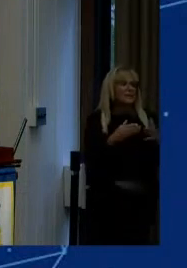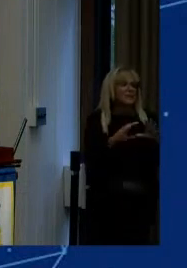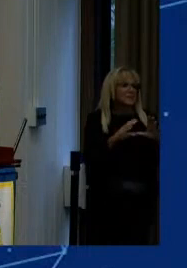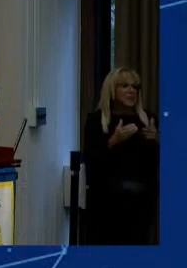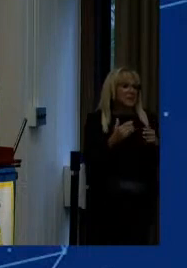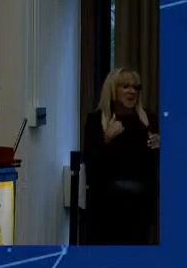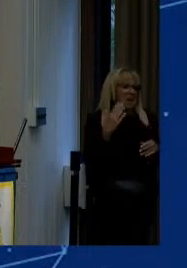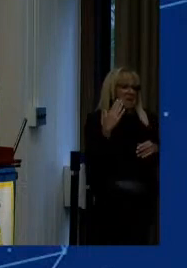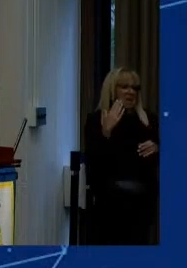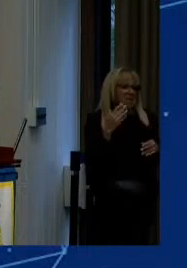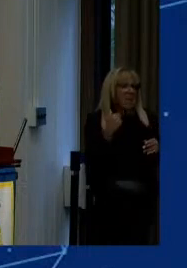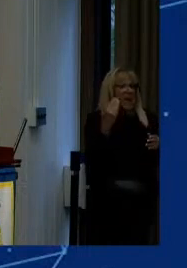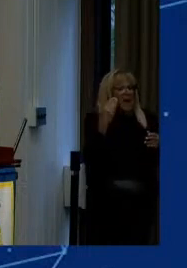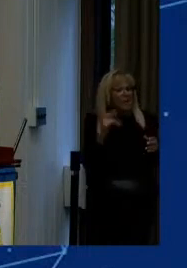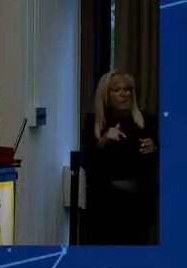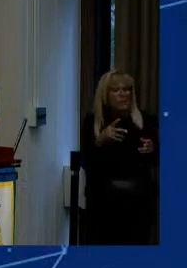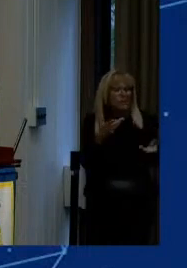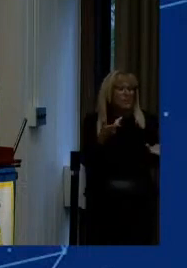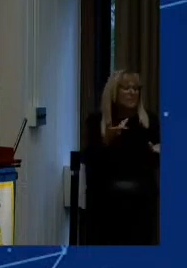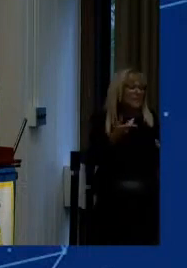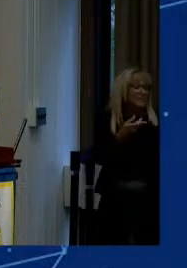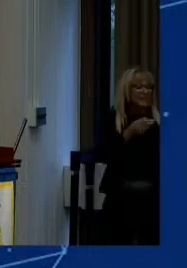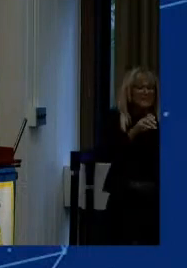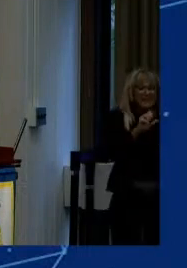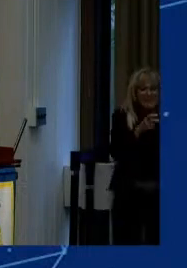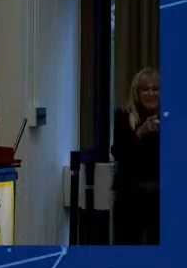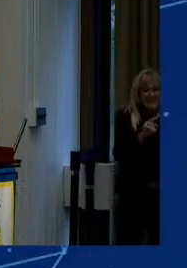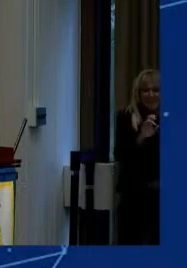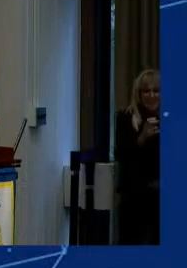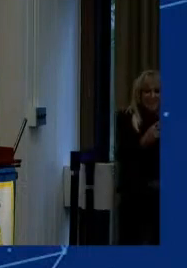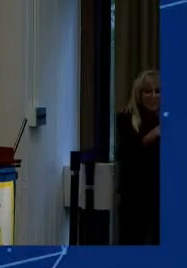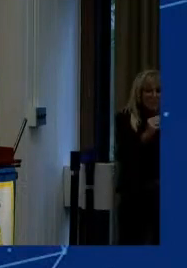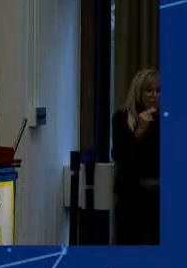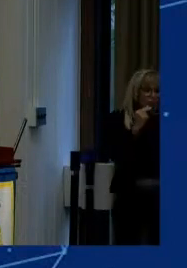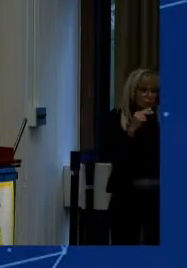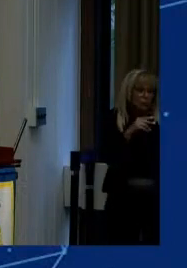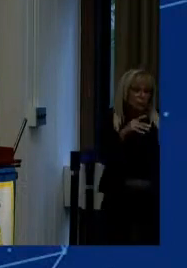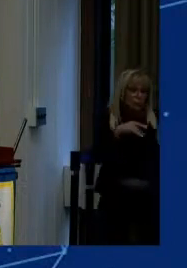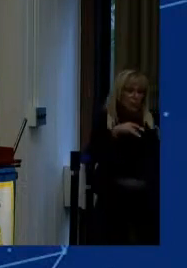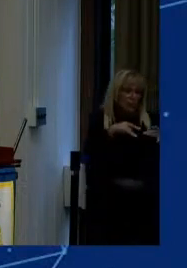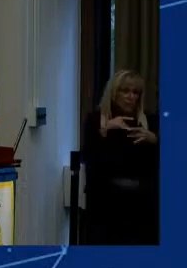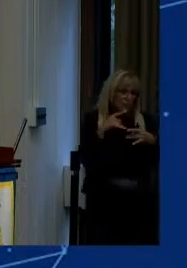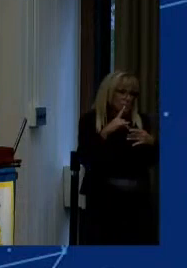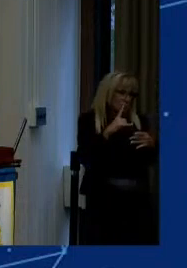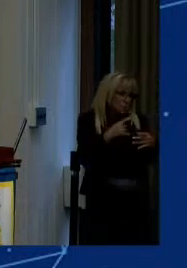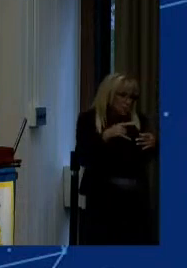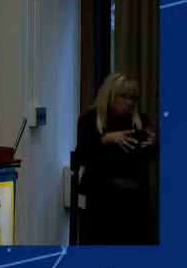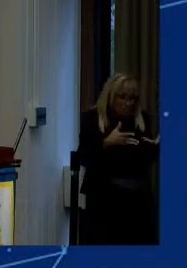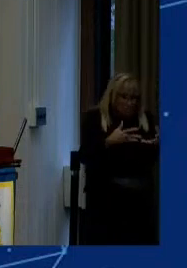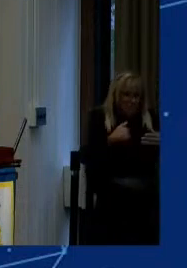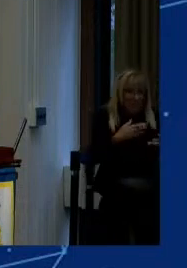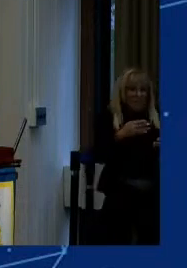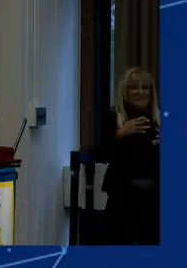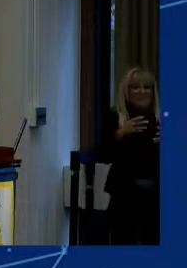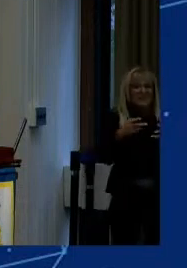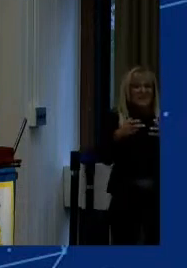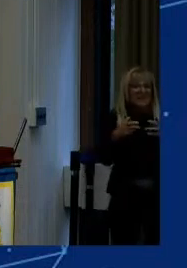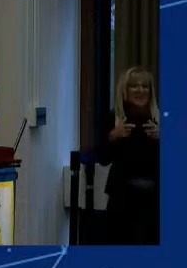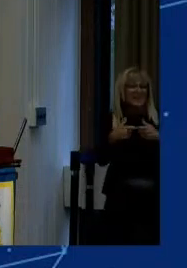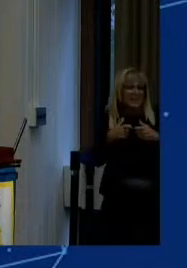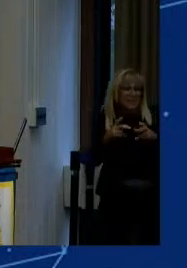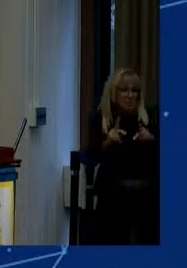necessarily know if information about spinach and nutrient absorption was true because I was a physics person, not a bio person. So in